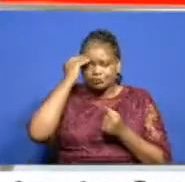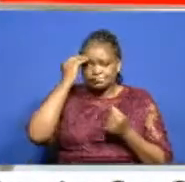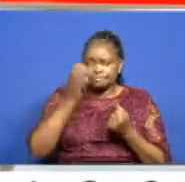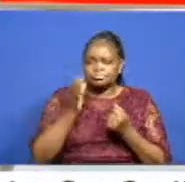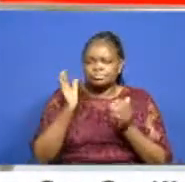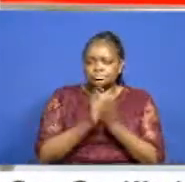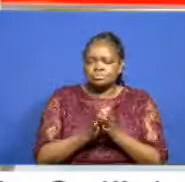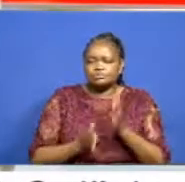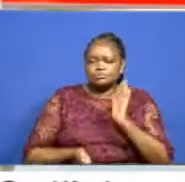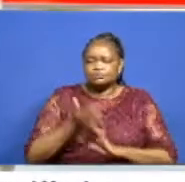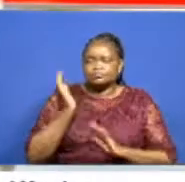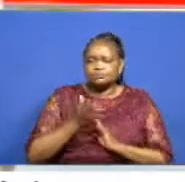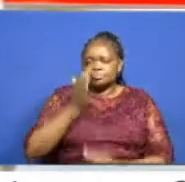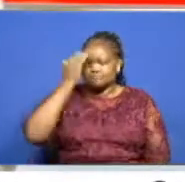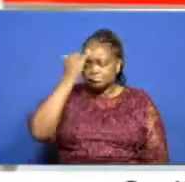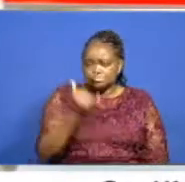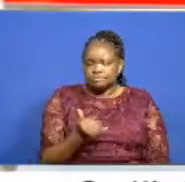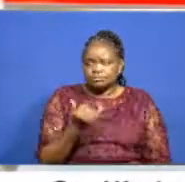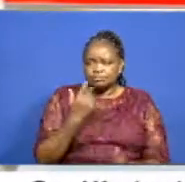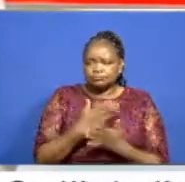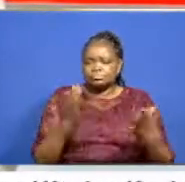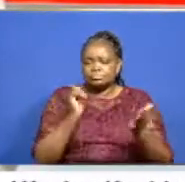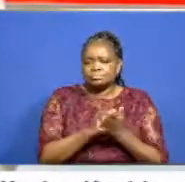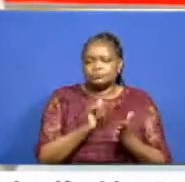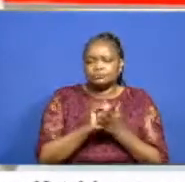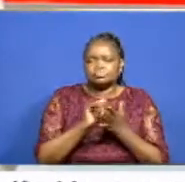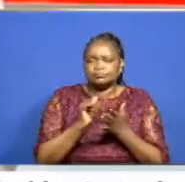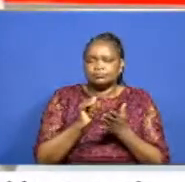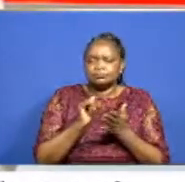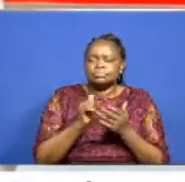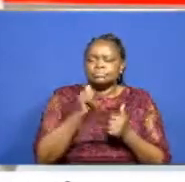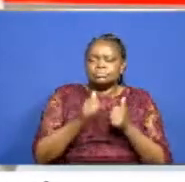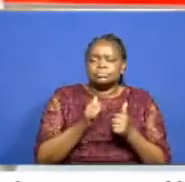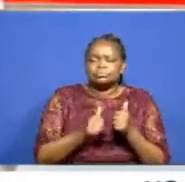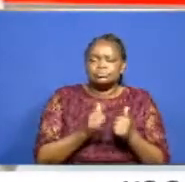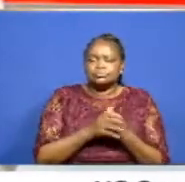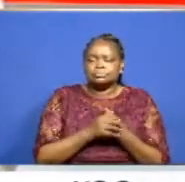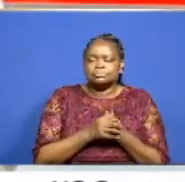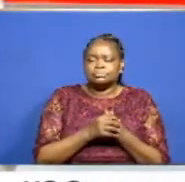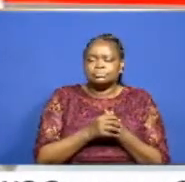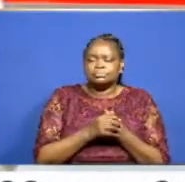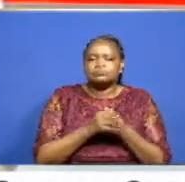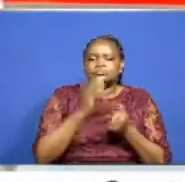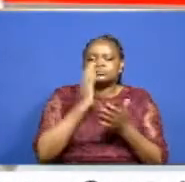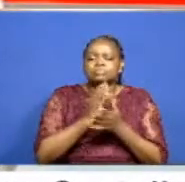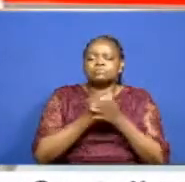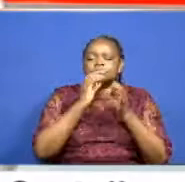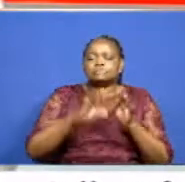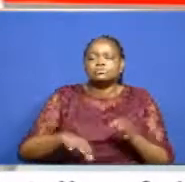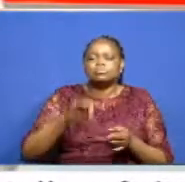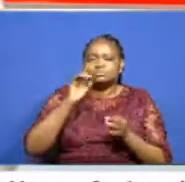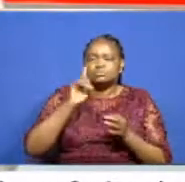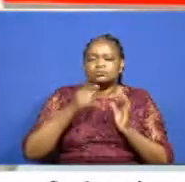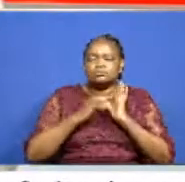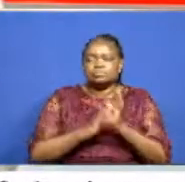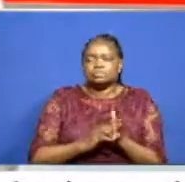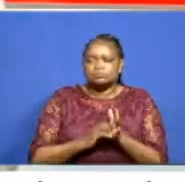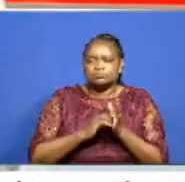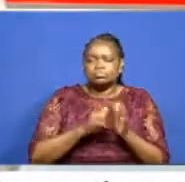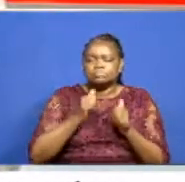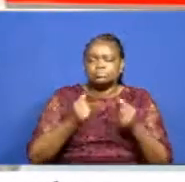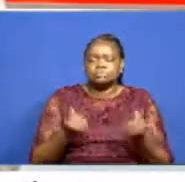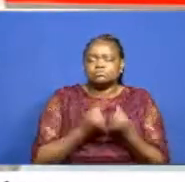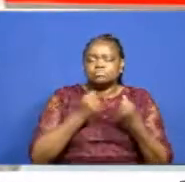emergency? Because this is something which, like, if I pick one example, which is happening in the Middle East.